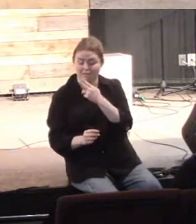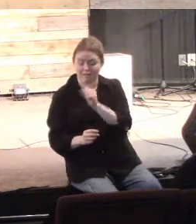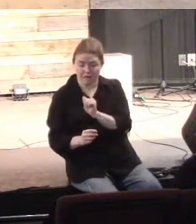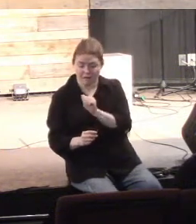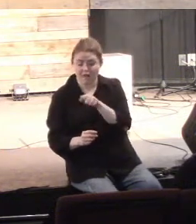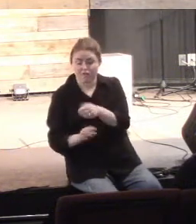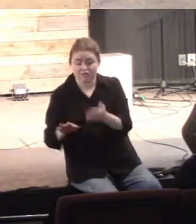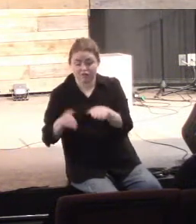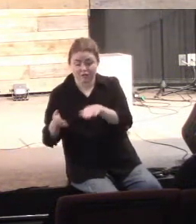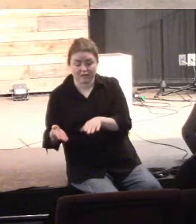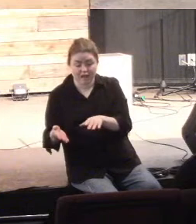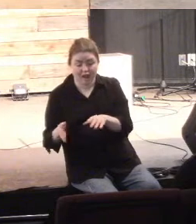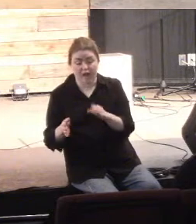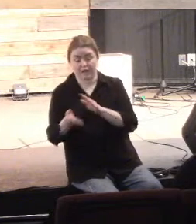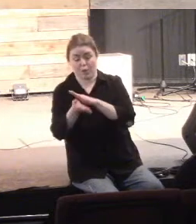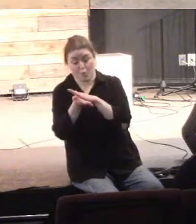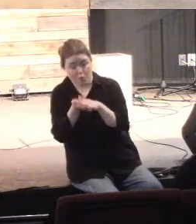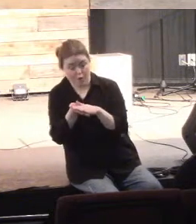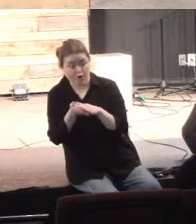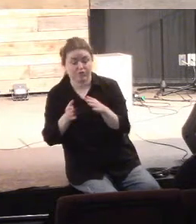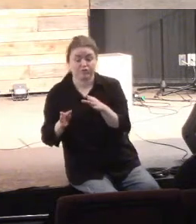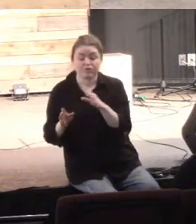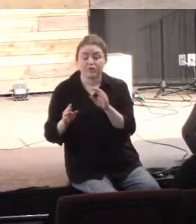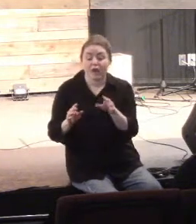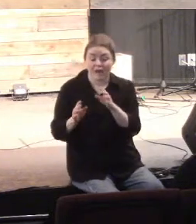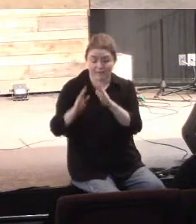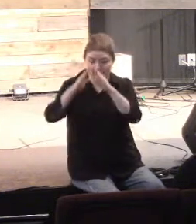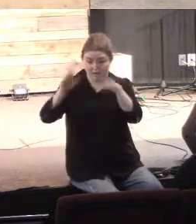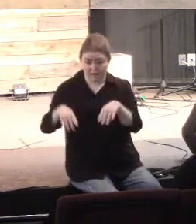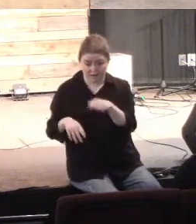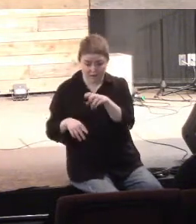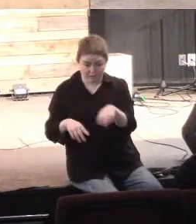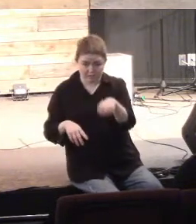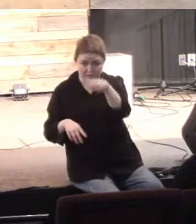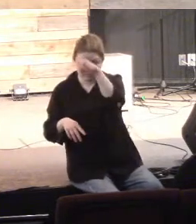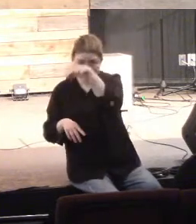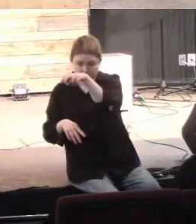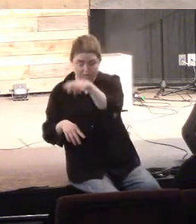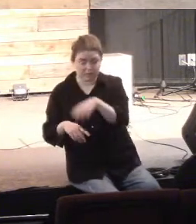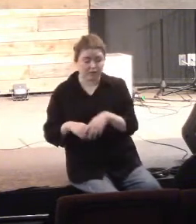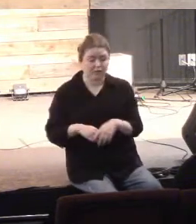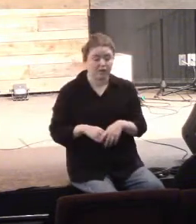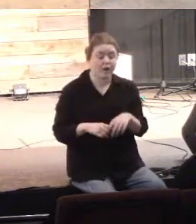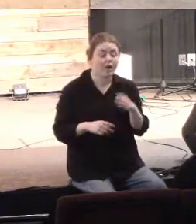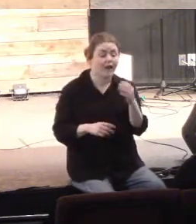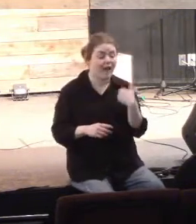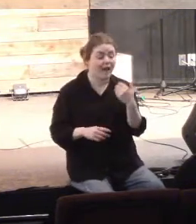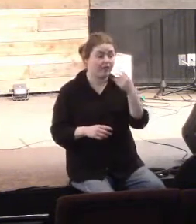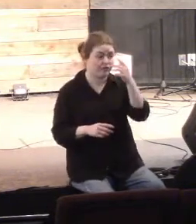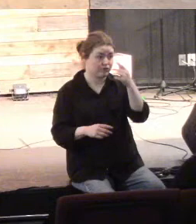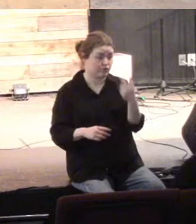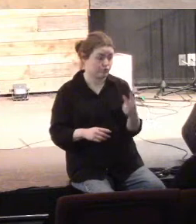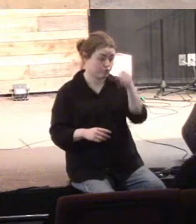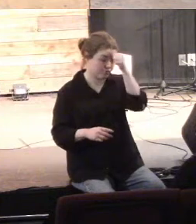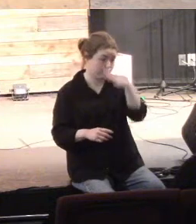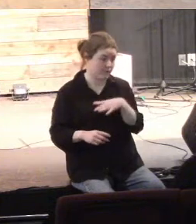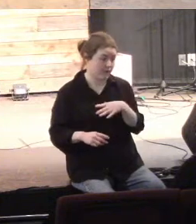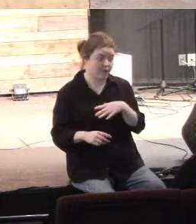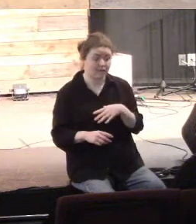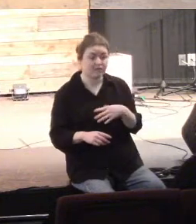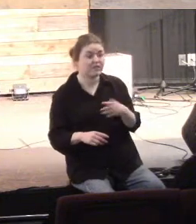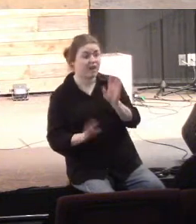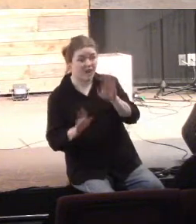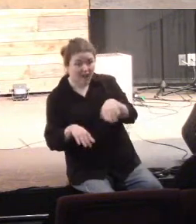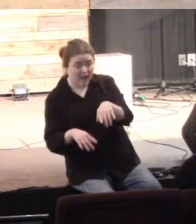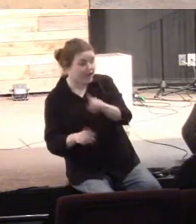put her in the upper room. And then there's two men. Someone said, okay, go get Peter. So